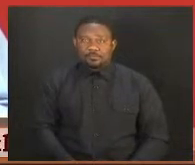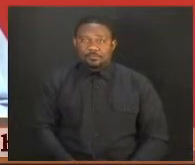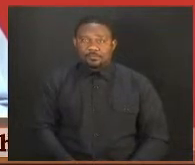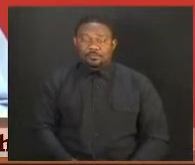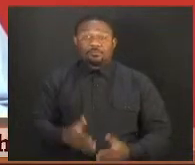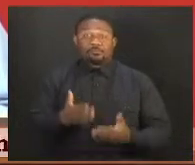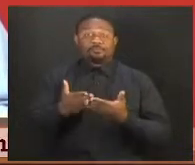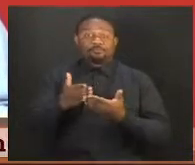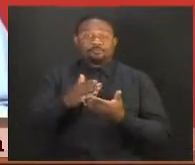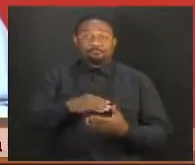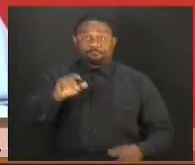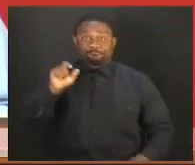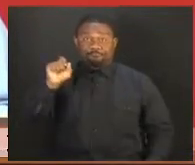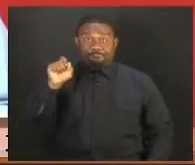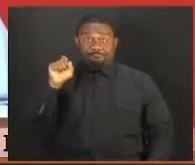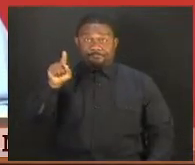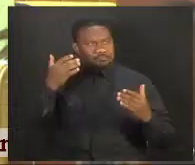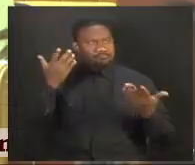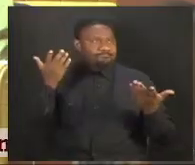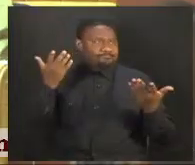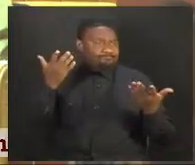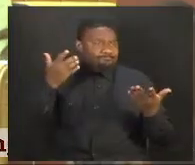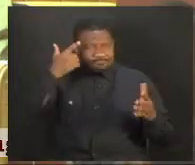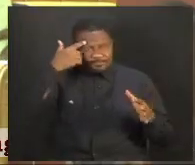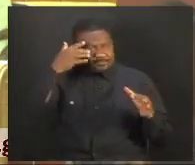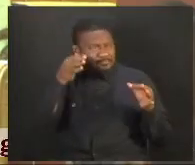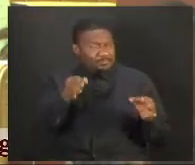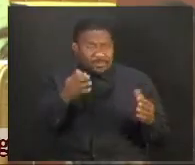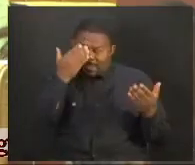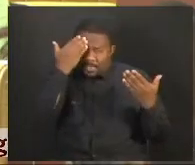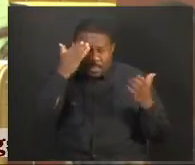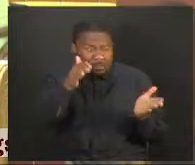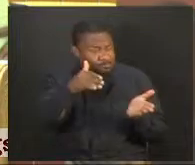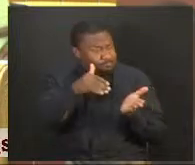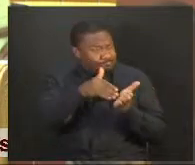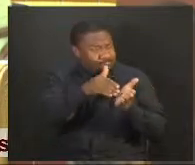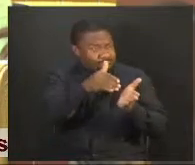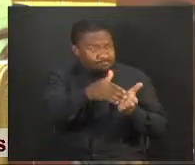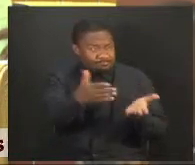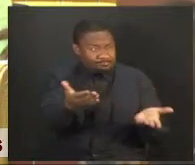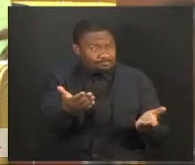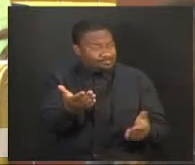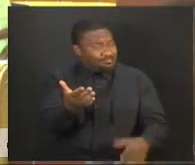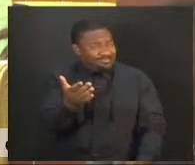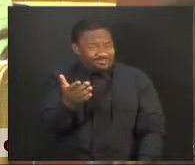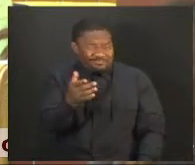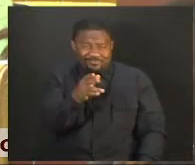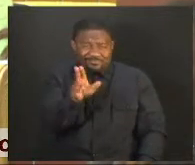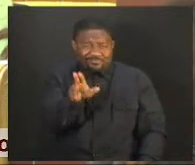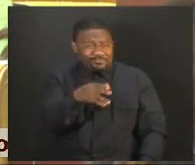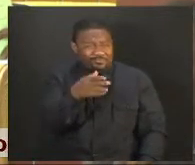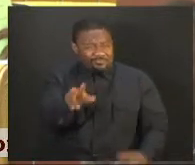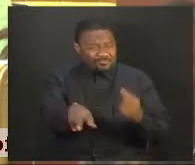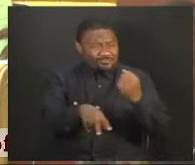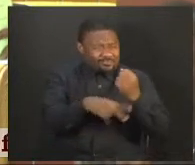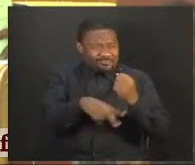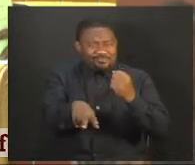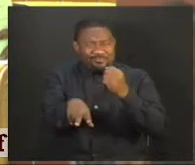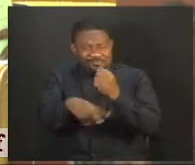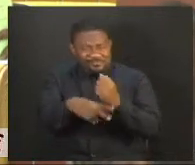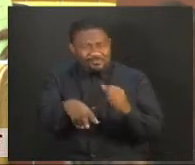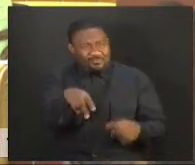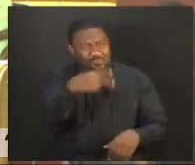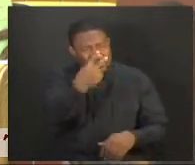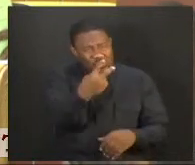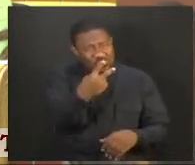Page 11. Less repetition, especially with the deputy coming at the two ends.